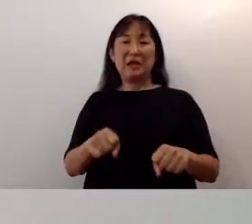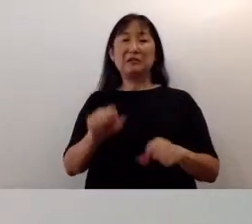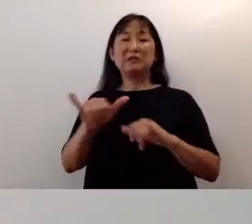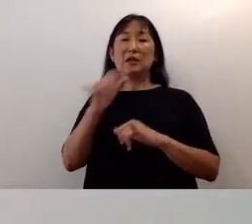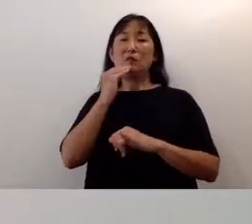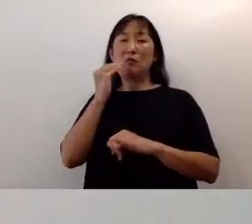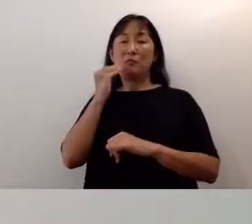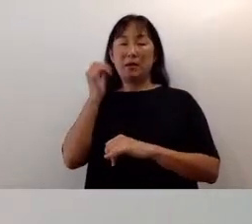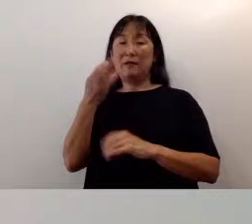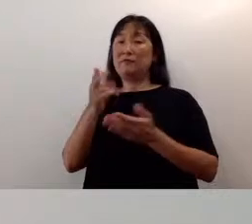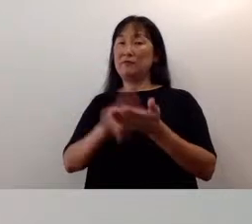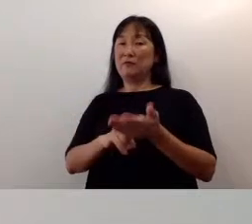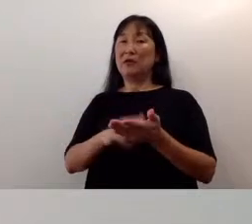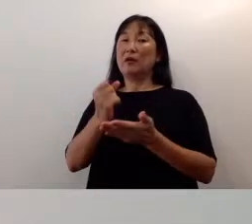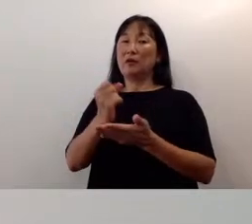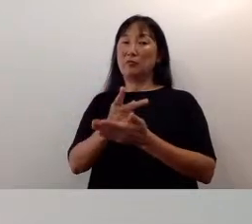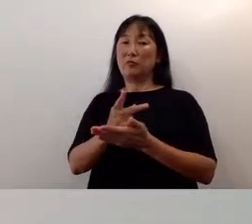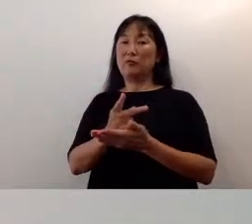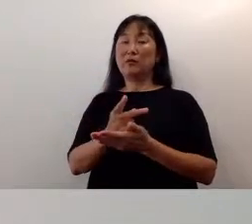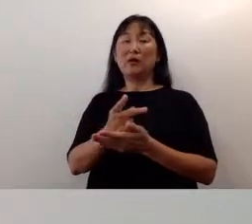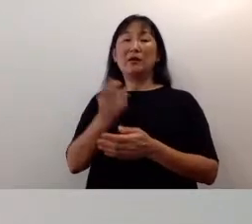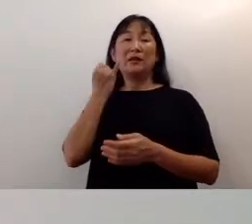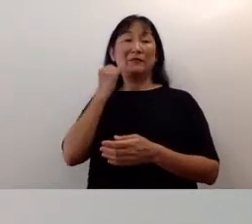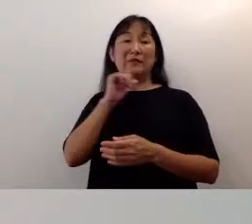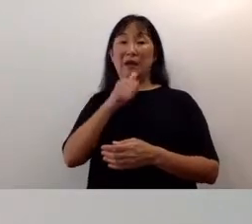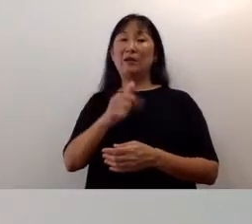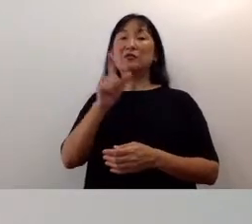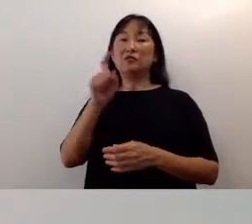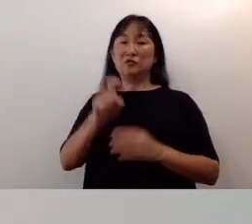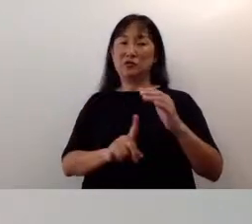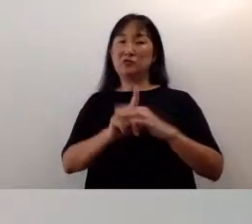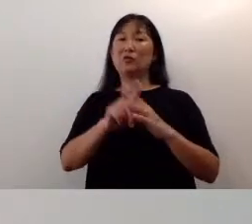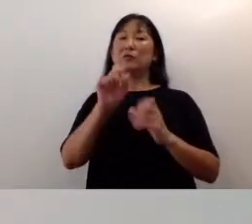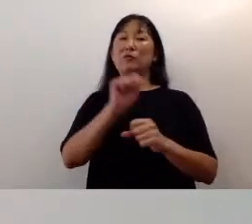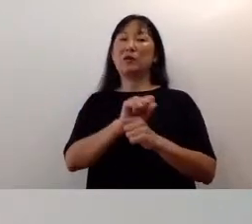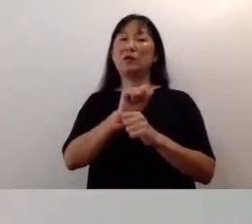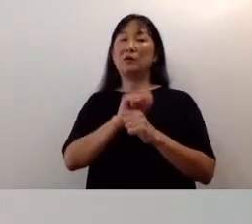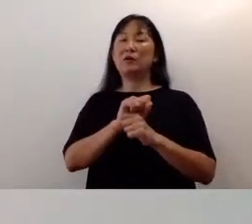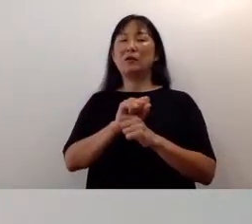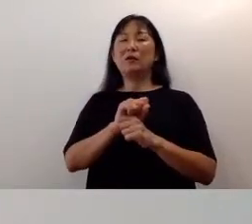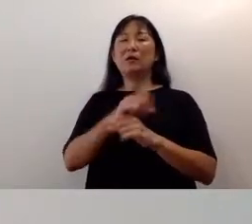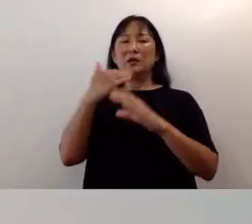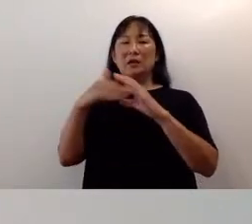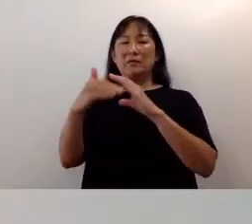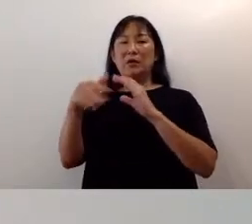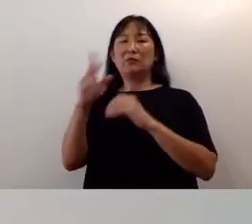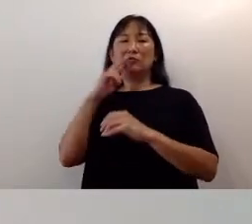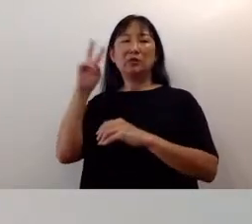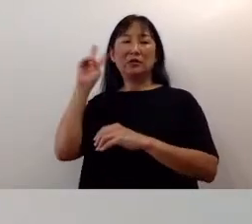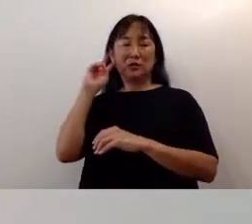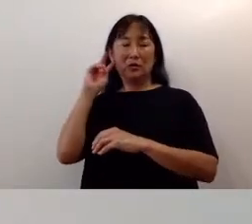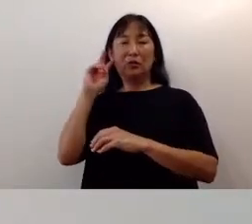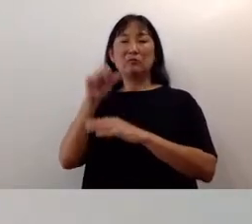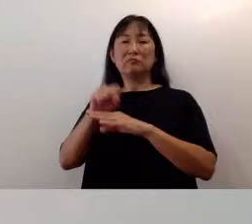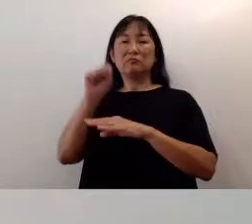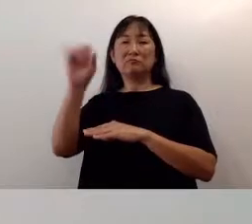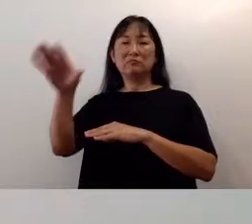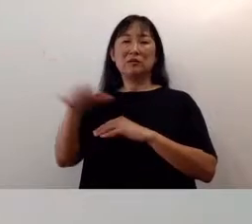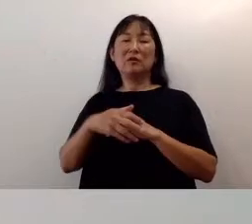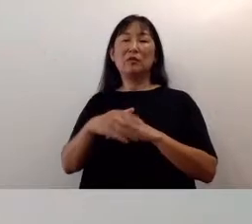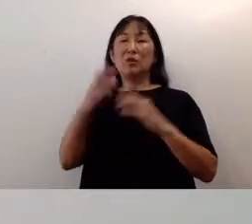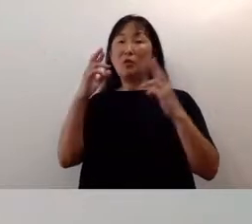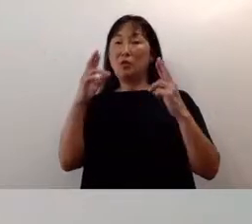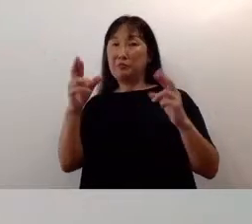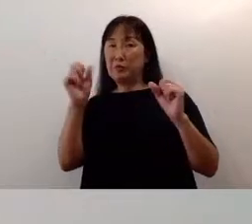1st. We sent out that email a couple days ago, alerting members of that new requirement. The hope was that folks could get a